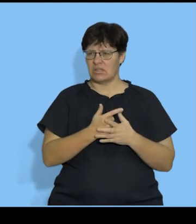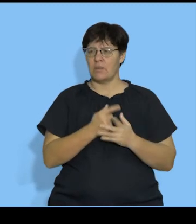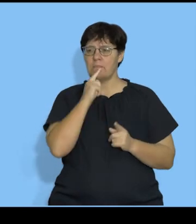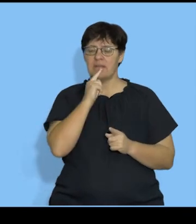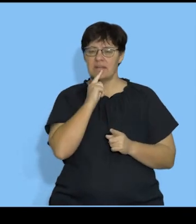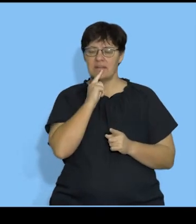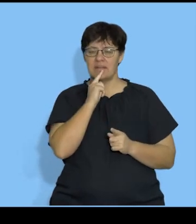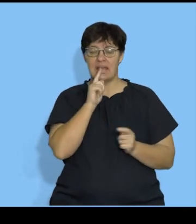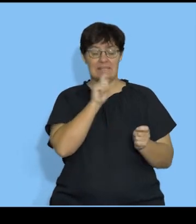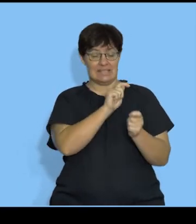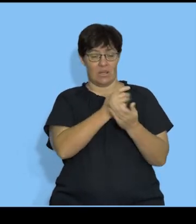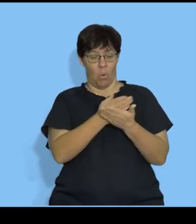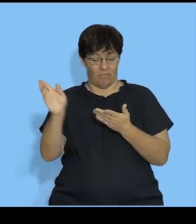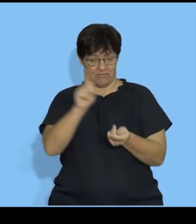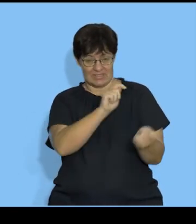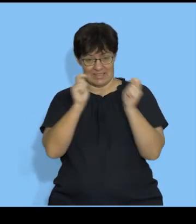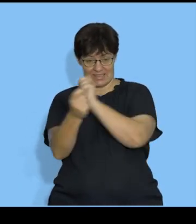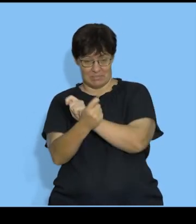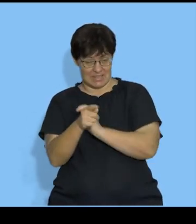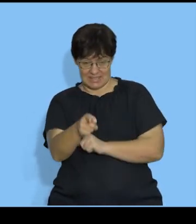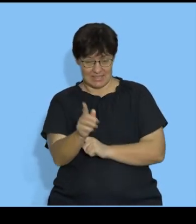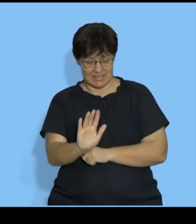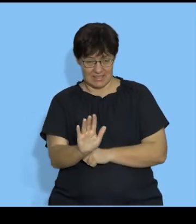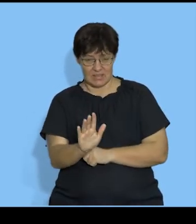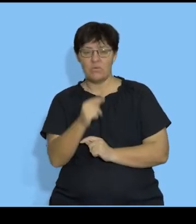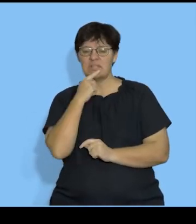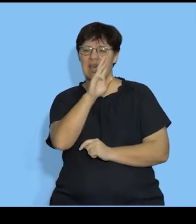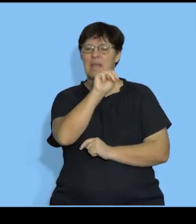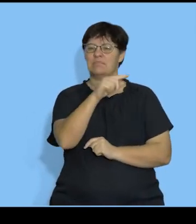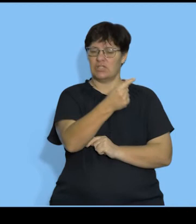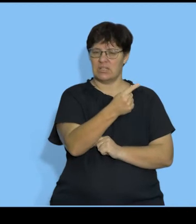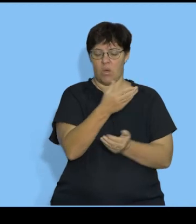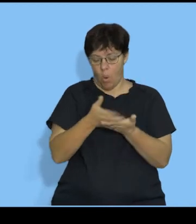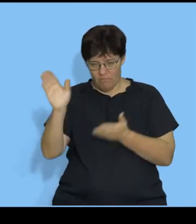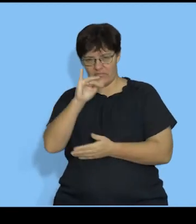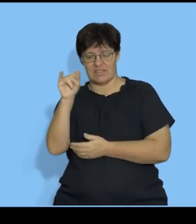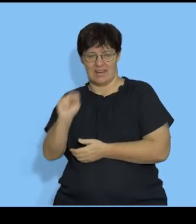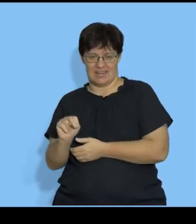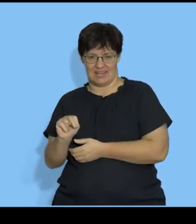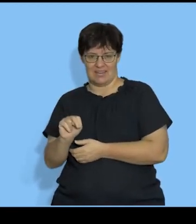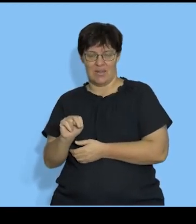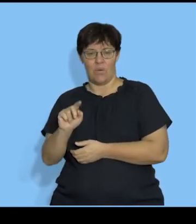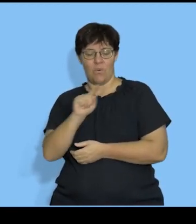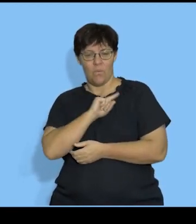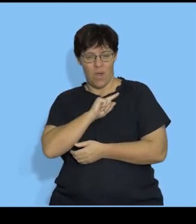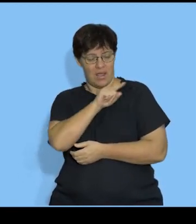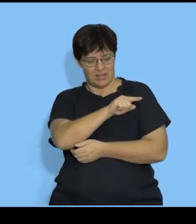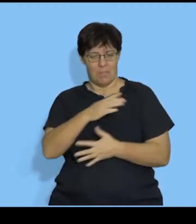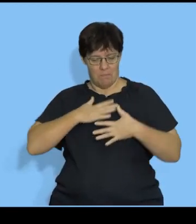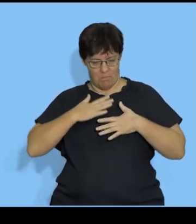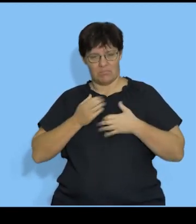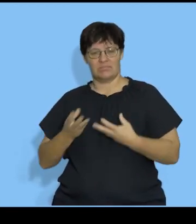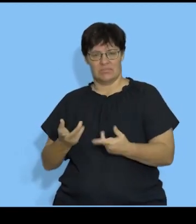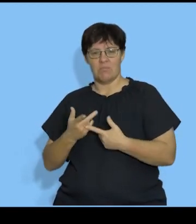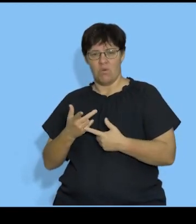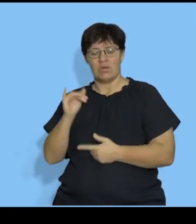displacement reaction, because in a displacement, we are saying magnesium displaces zinc. So in other words, zinc is